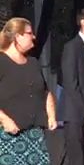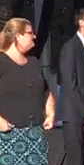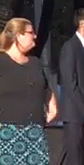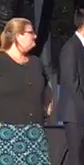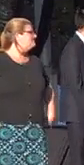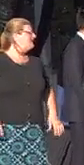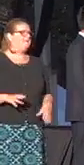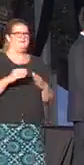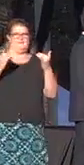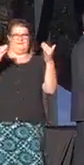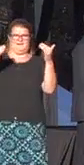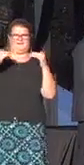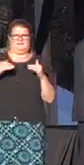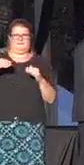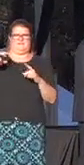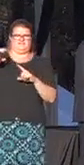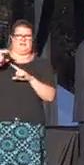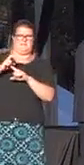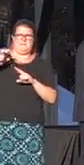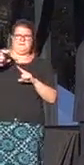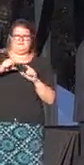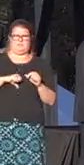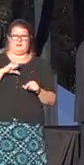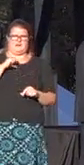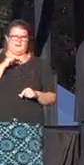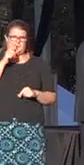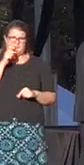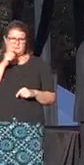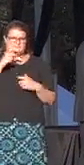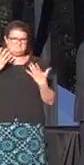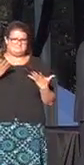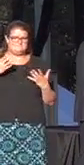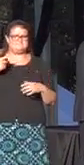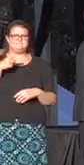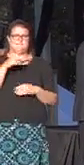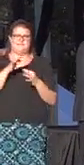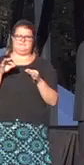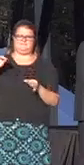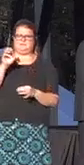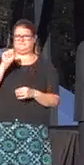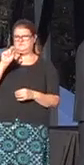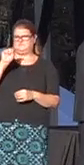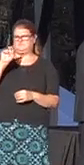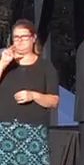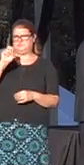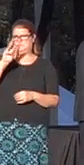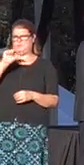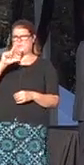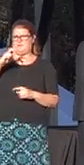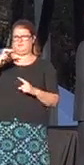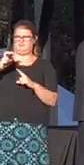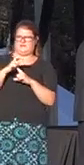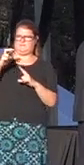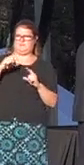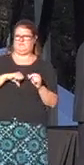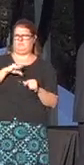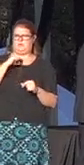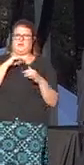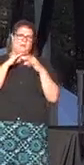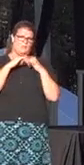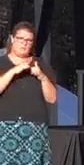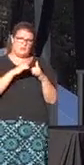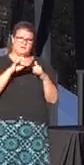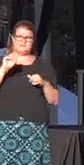And now, on to the champion of pride, the Spirit of Stonewall Champion of Pride awardee